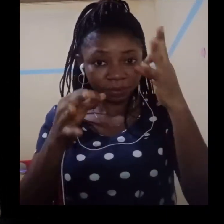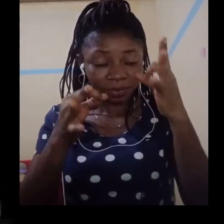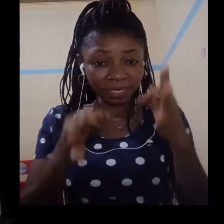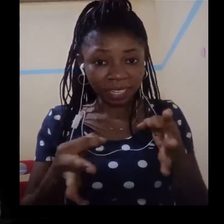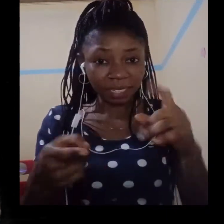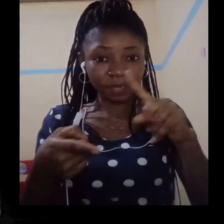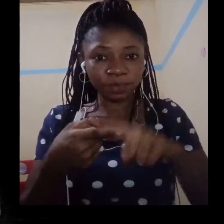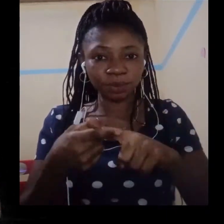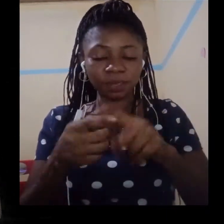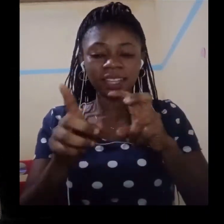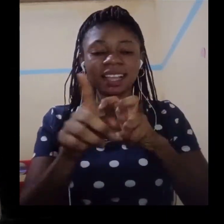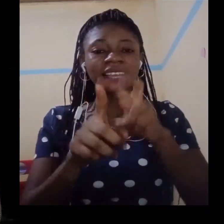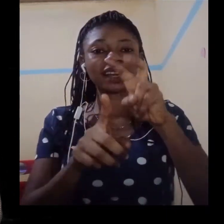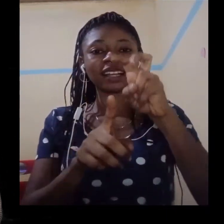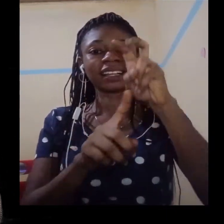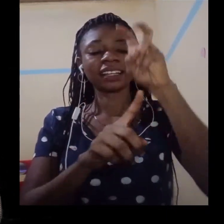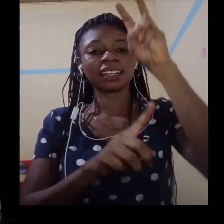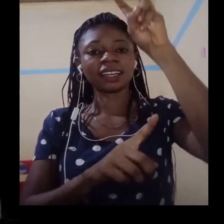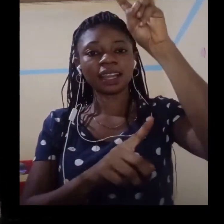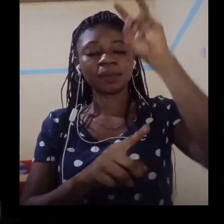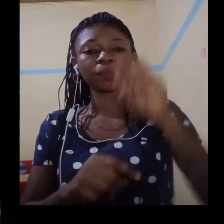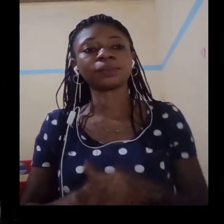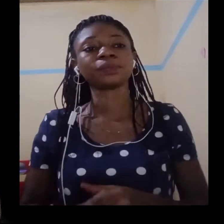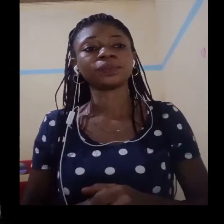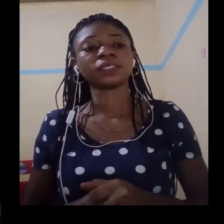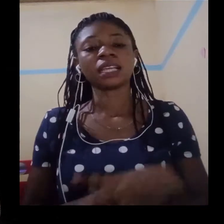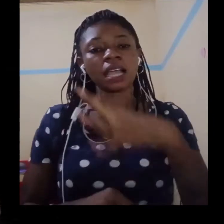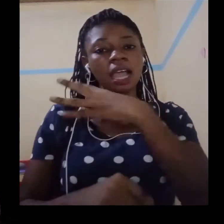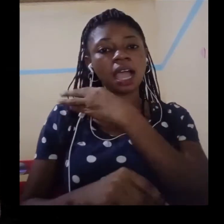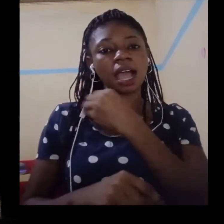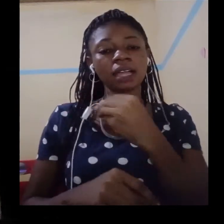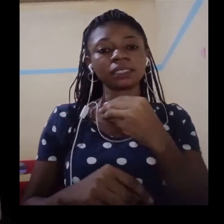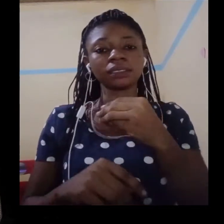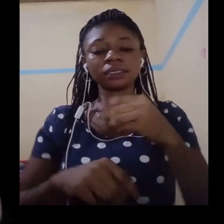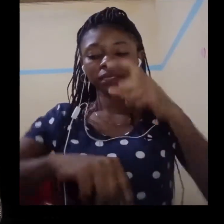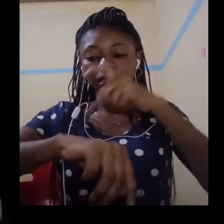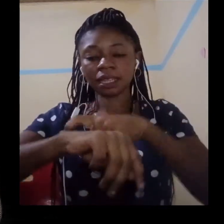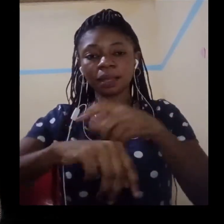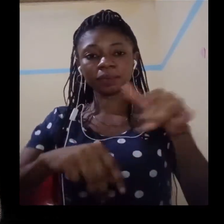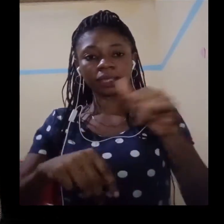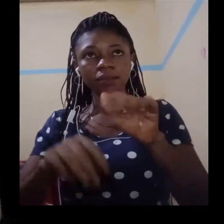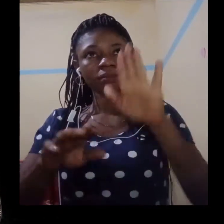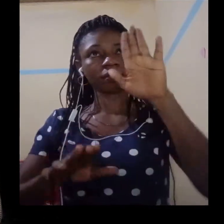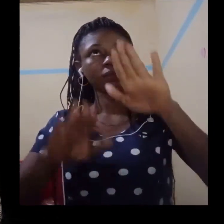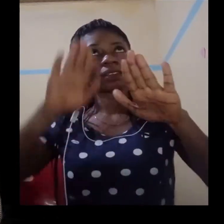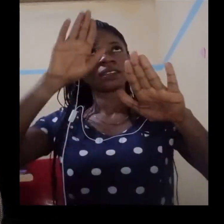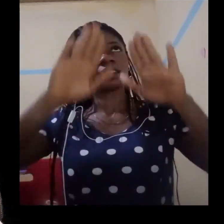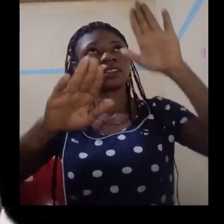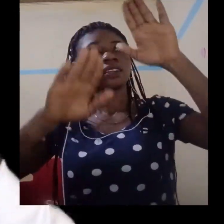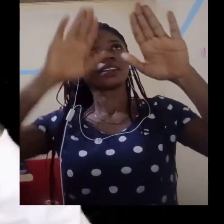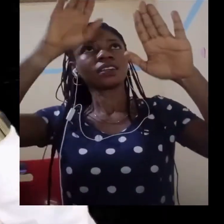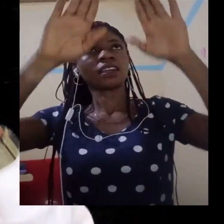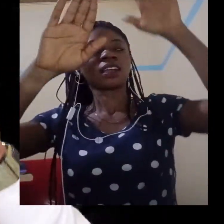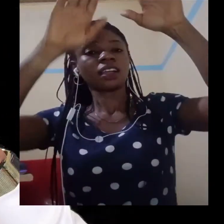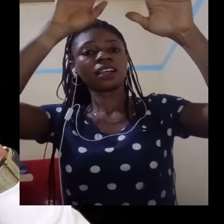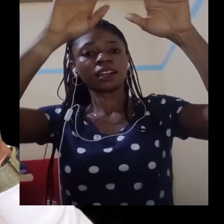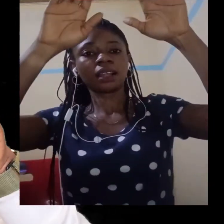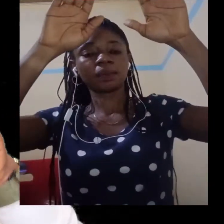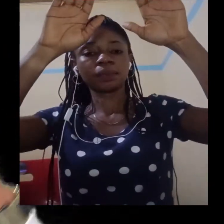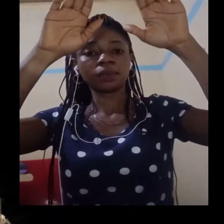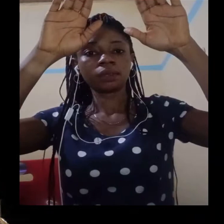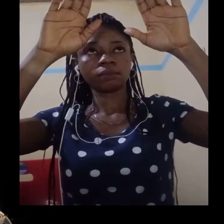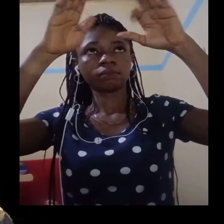they came together, they decided to go climbing. And when they did